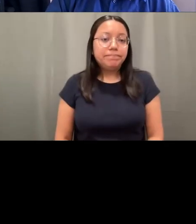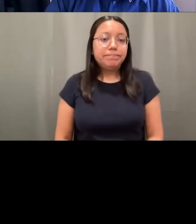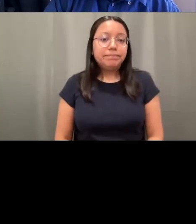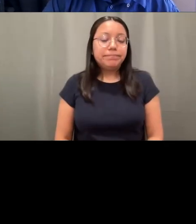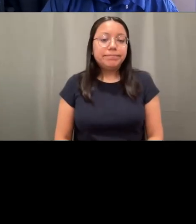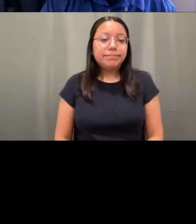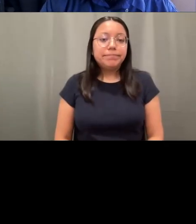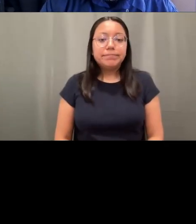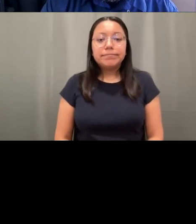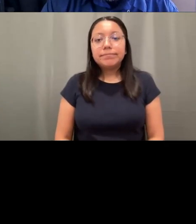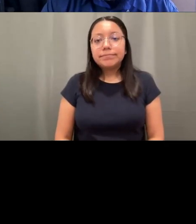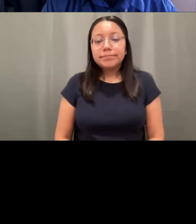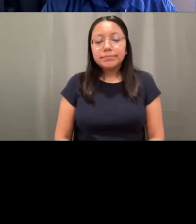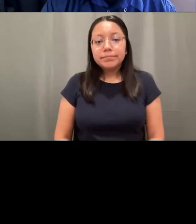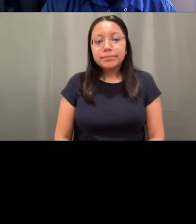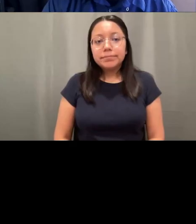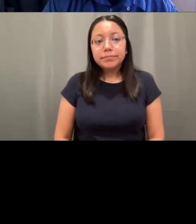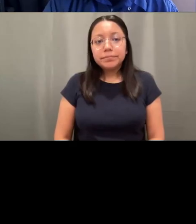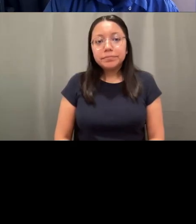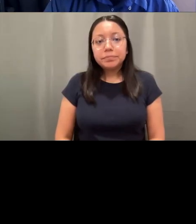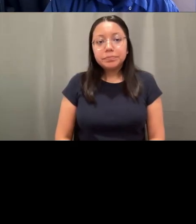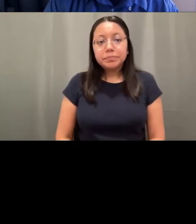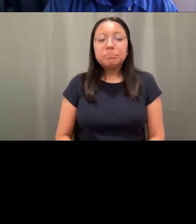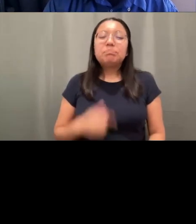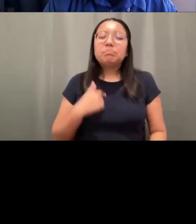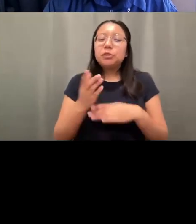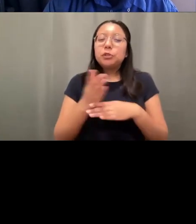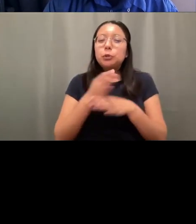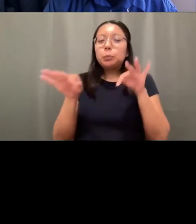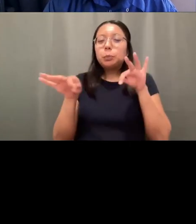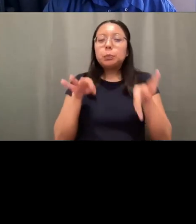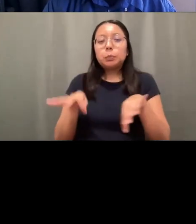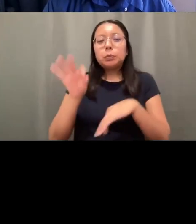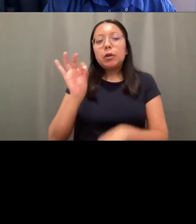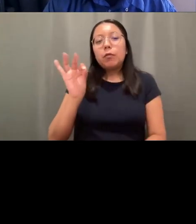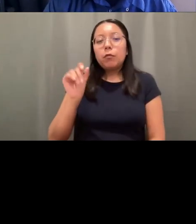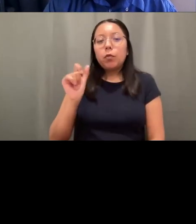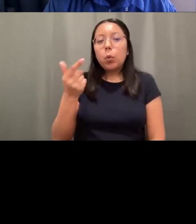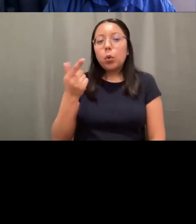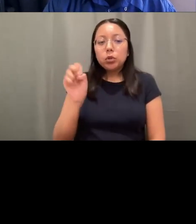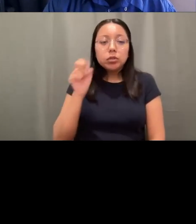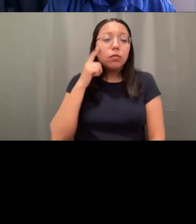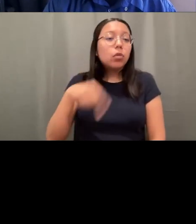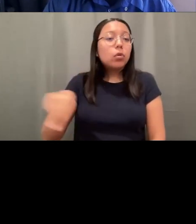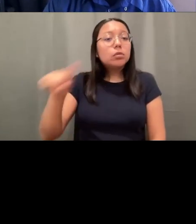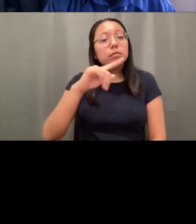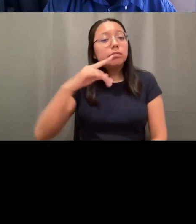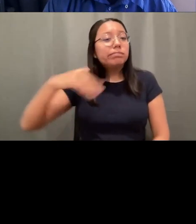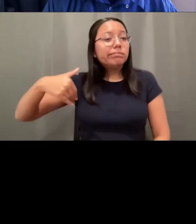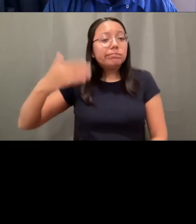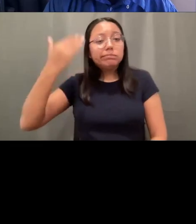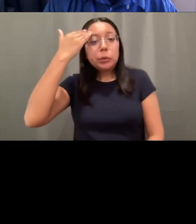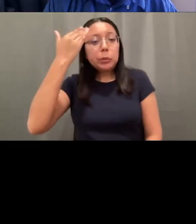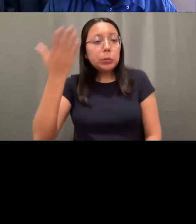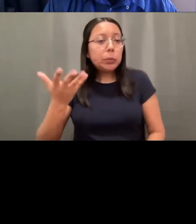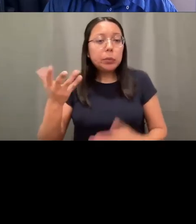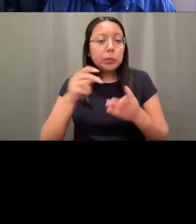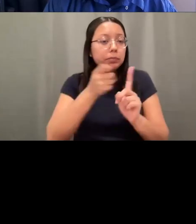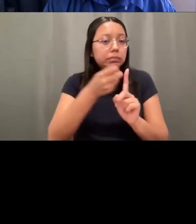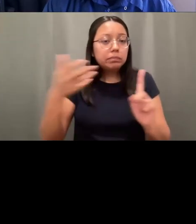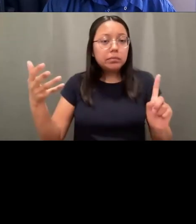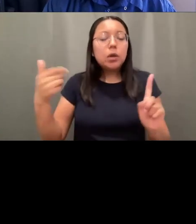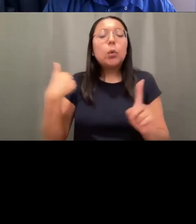Let me just share with folks a little bit about who Forge is for those of you who might not be familiar. We are a 31-year-old